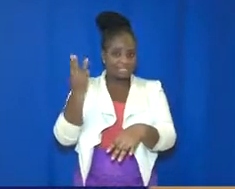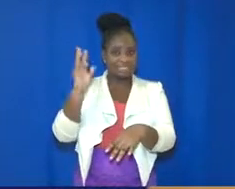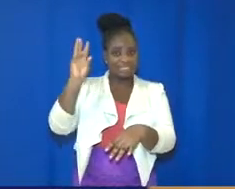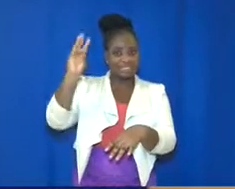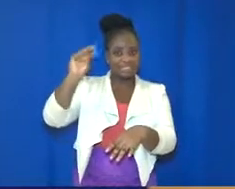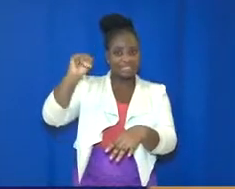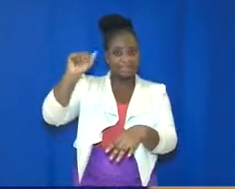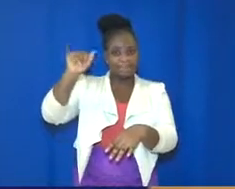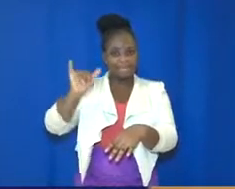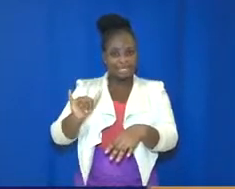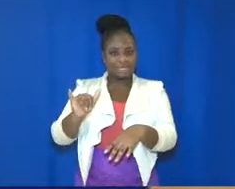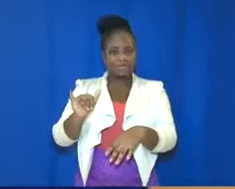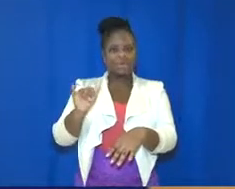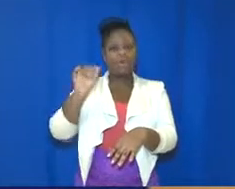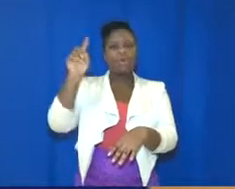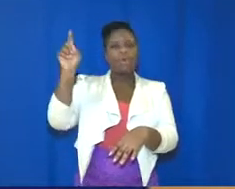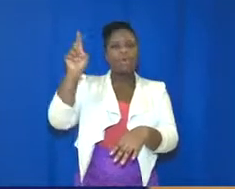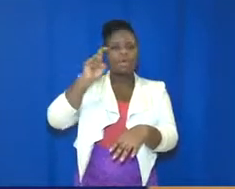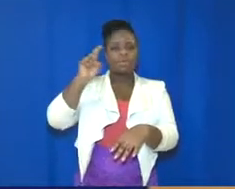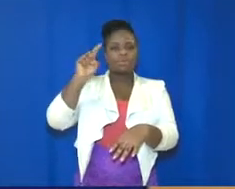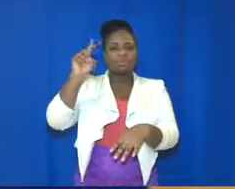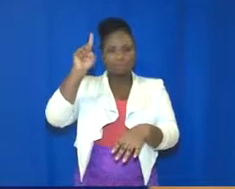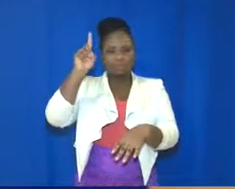May, a total of